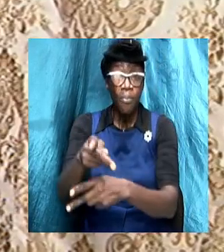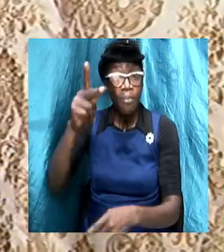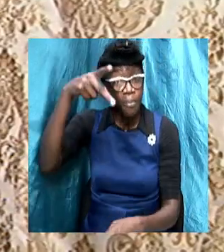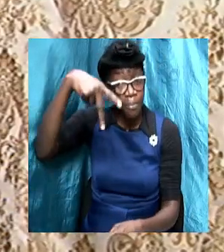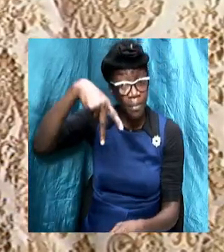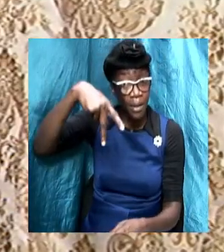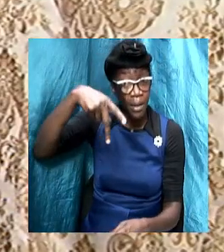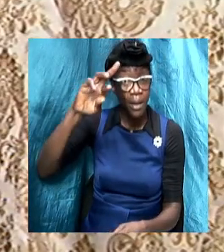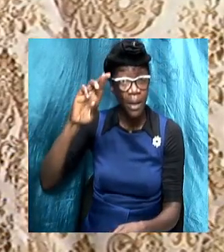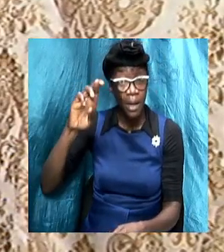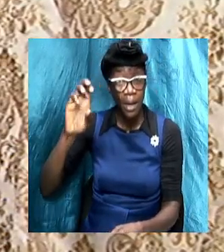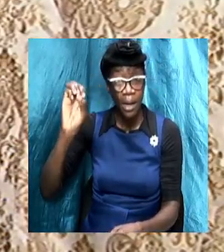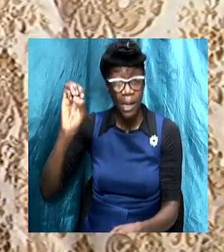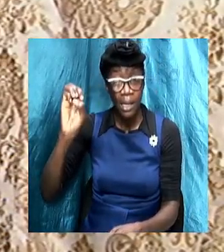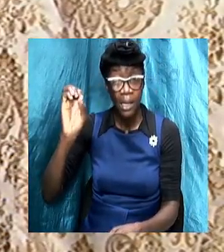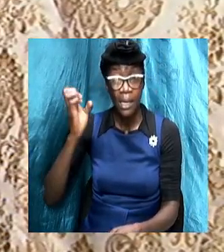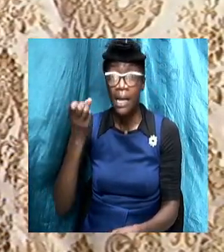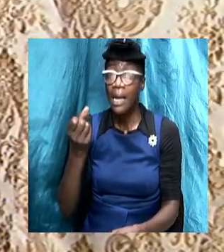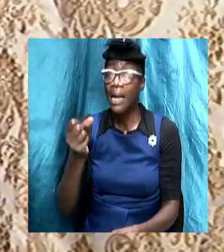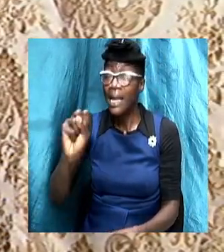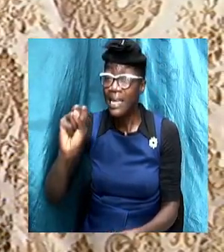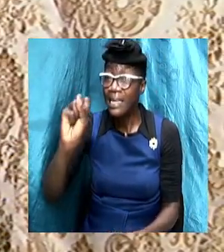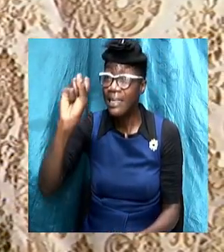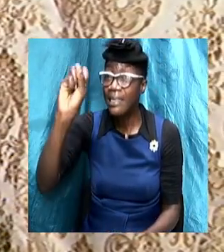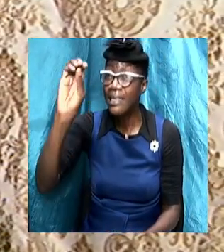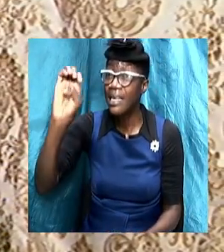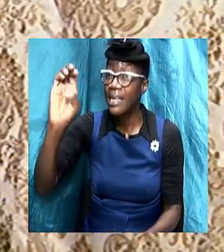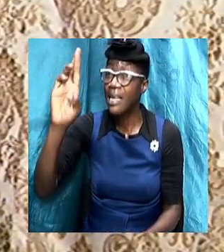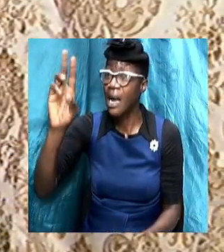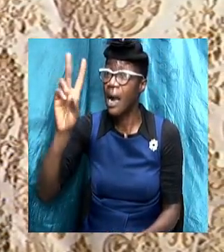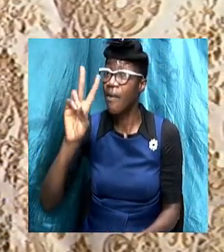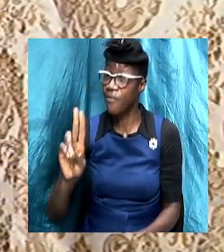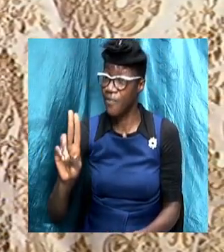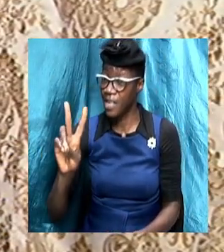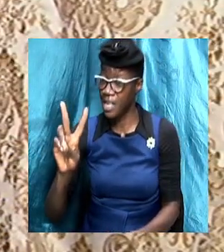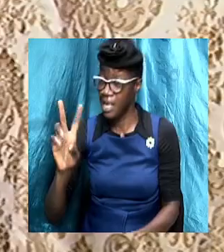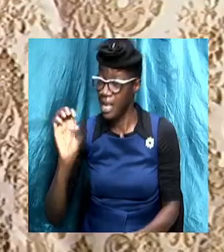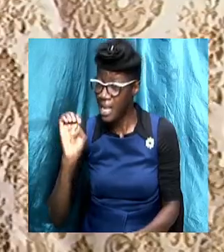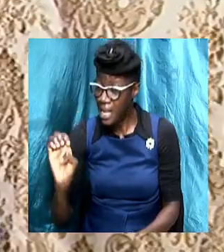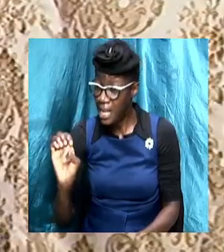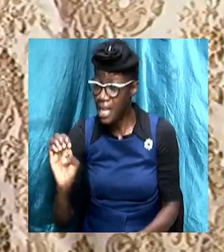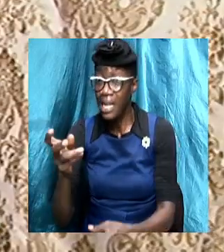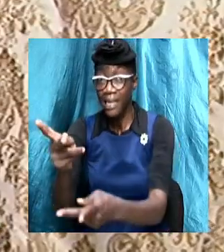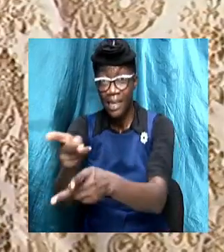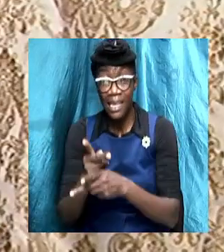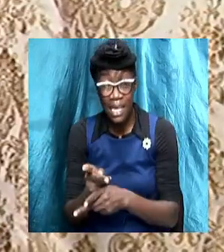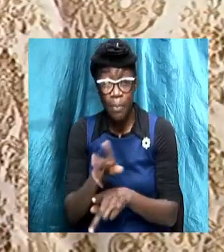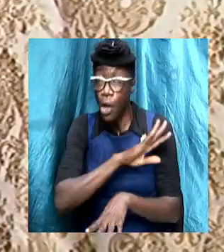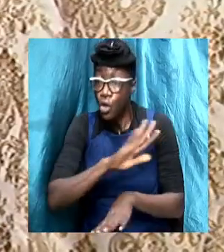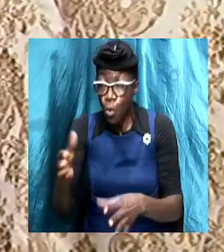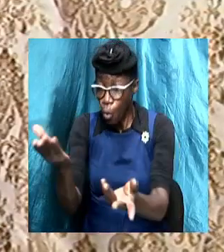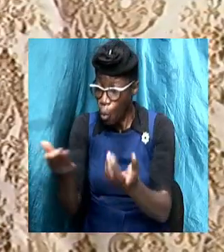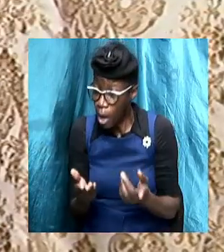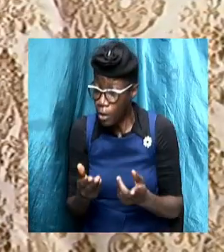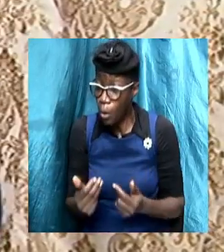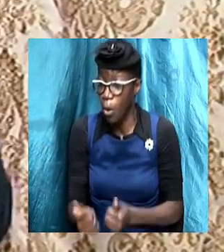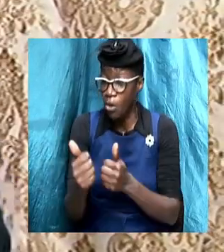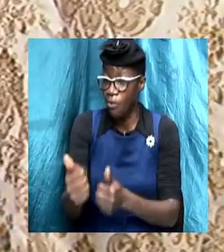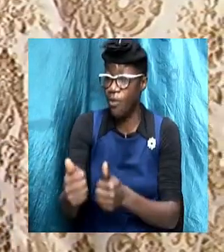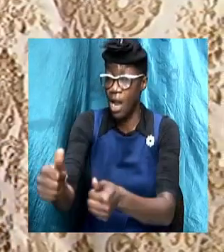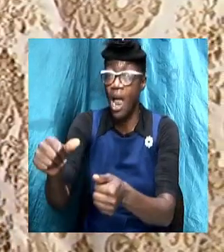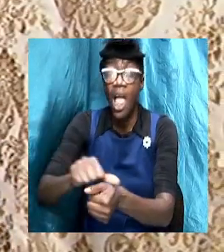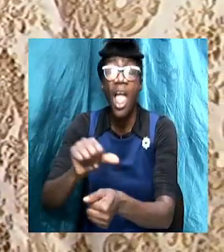state, ensuring that it is not lost or decayed. We don't want to be following every and anybody. We